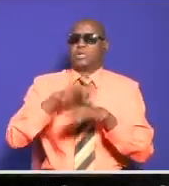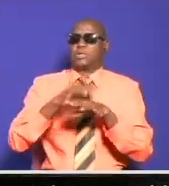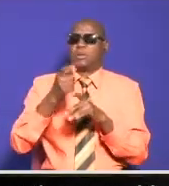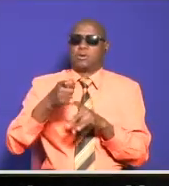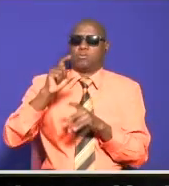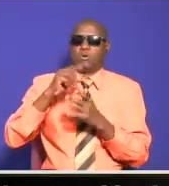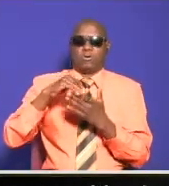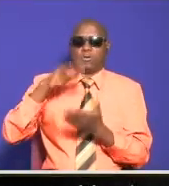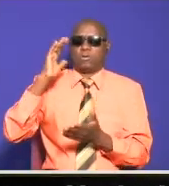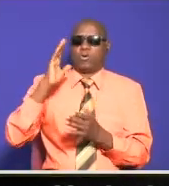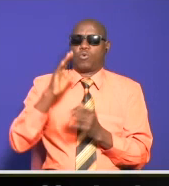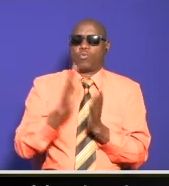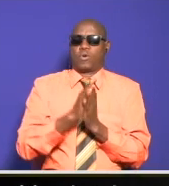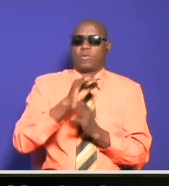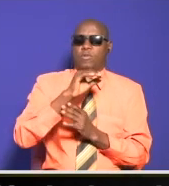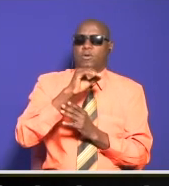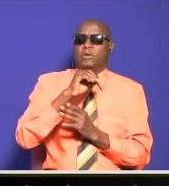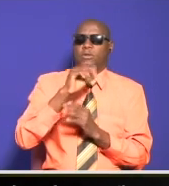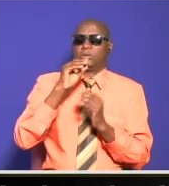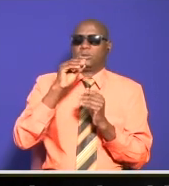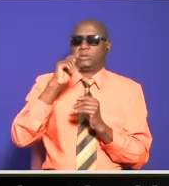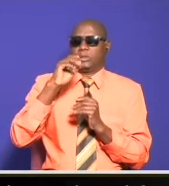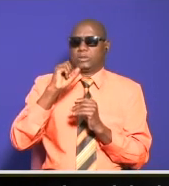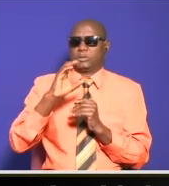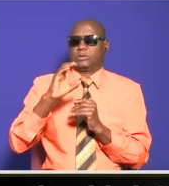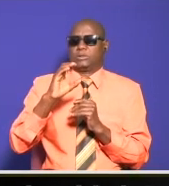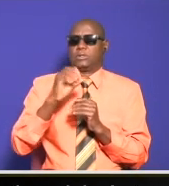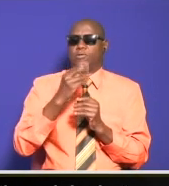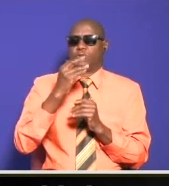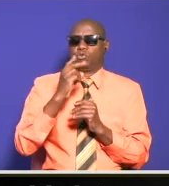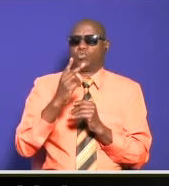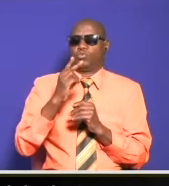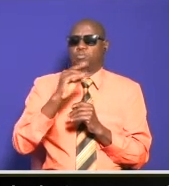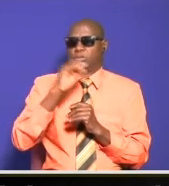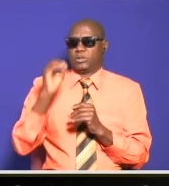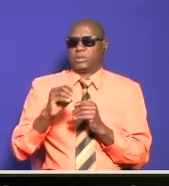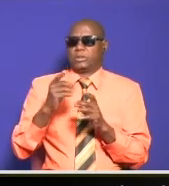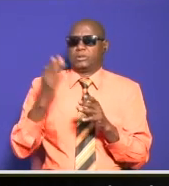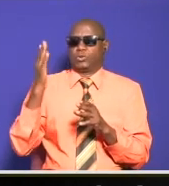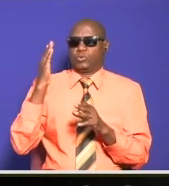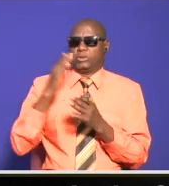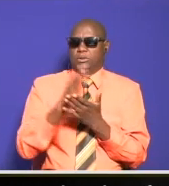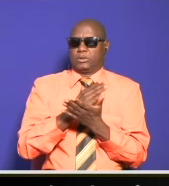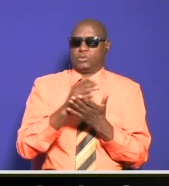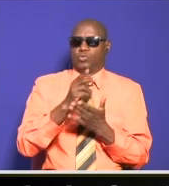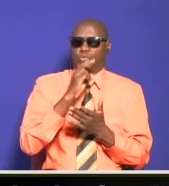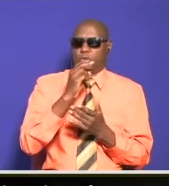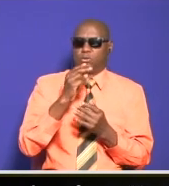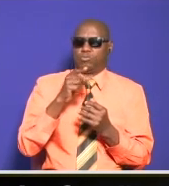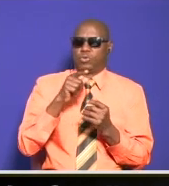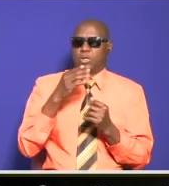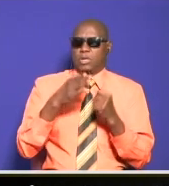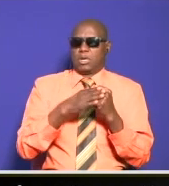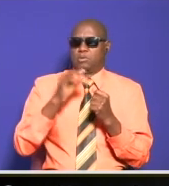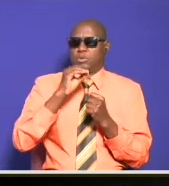with the Teachers Service Commission allocated 44.2% of the total amount, followed by security sector at 20.9%, while